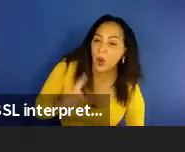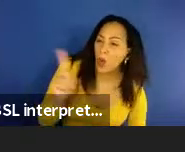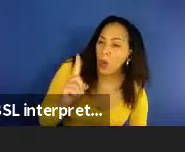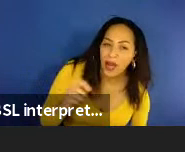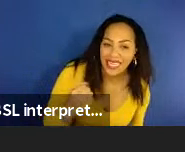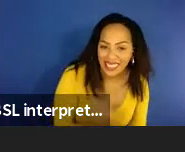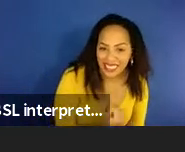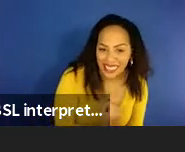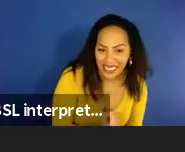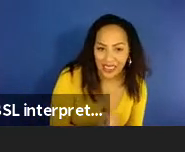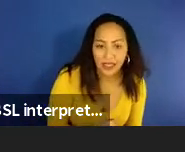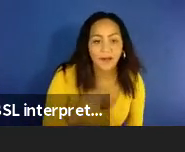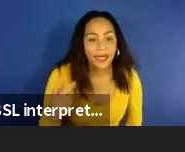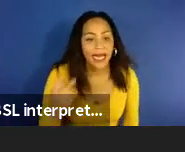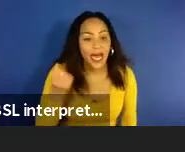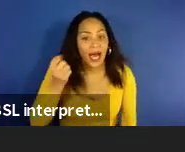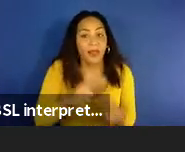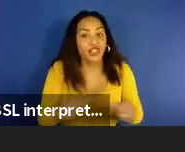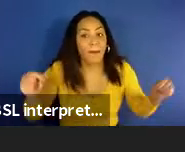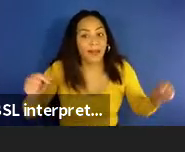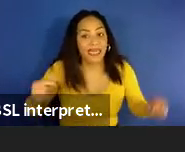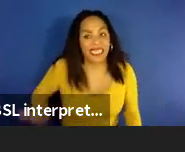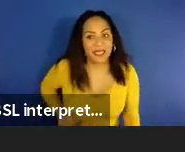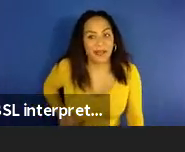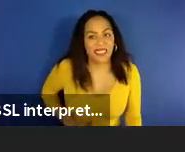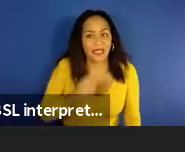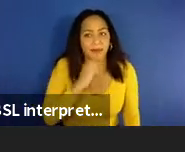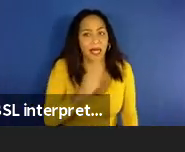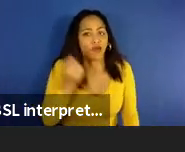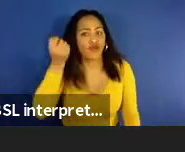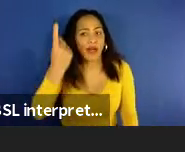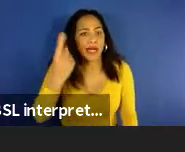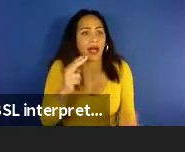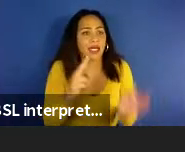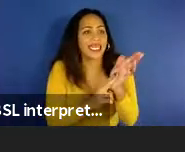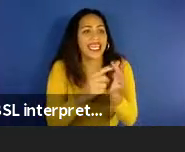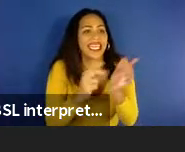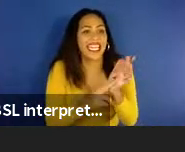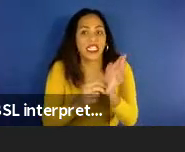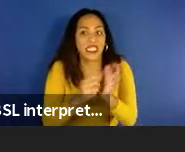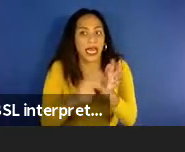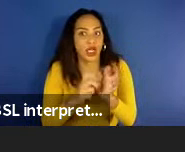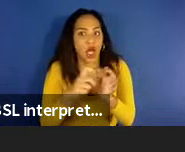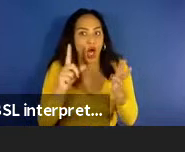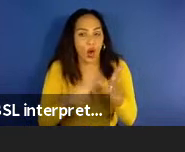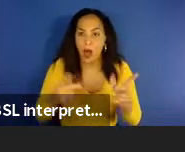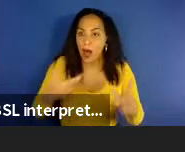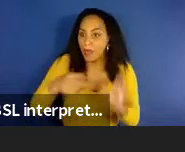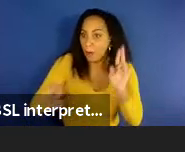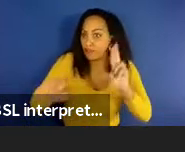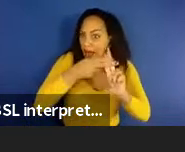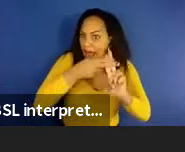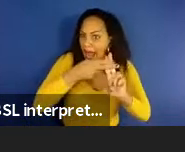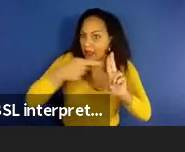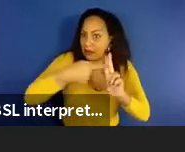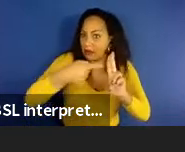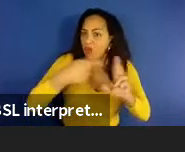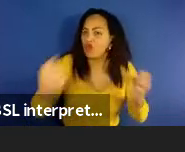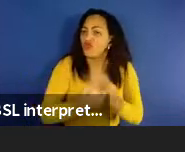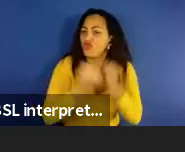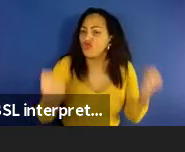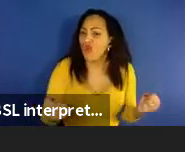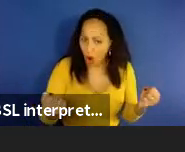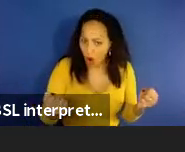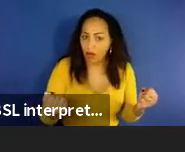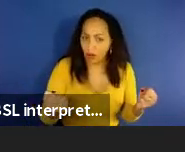Yakauchi, he realized that Nintendo had a really strong brand. People knew who Nintendo were. They had a really strong relationship with the customers, A, and